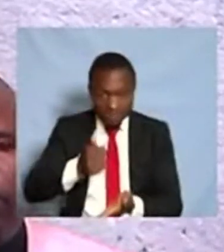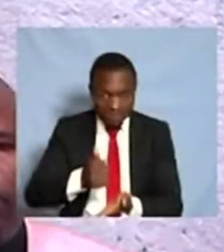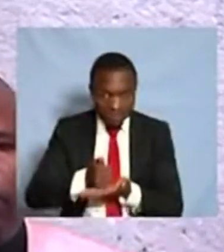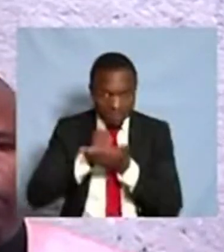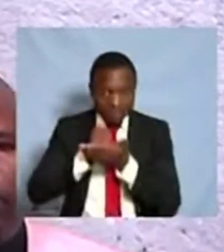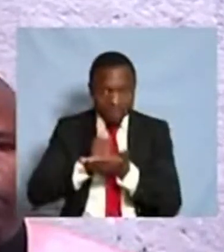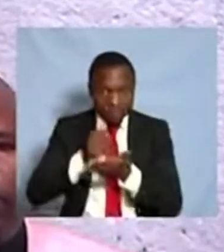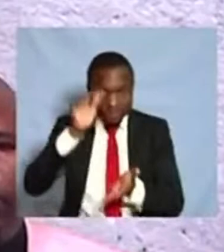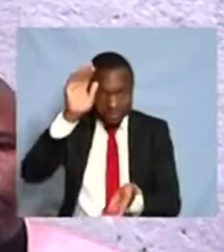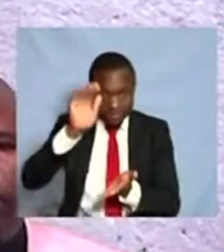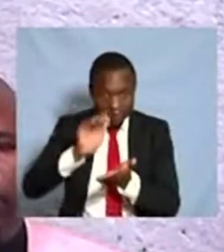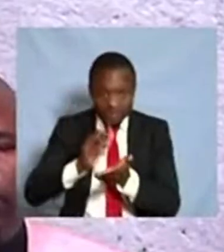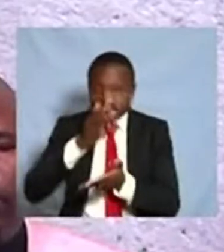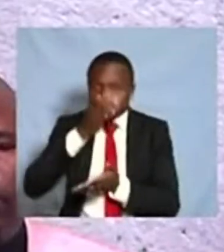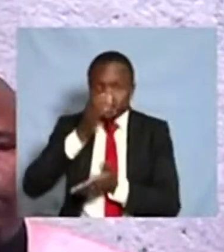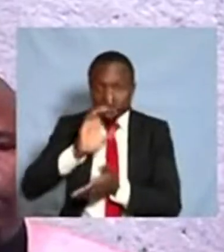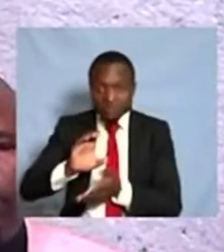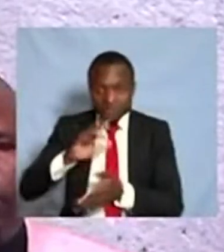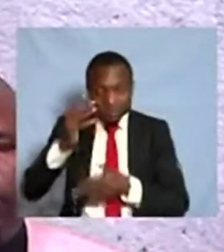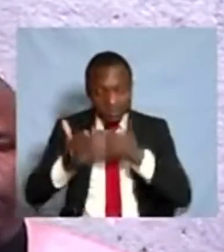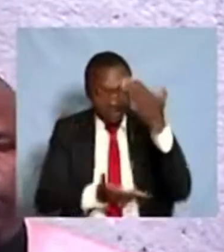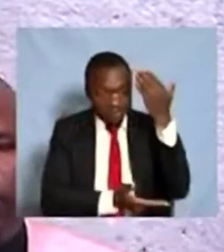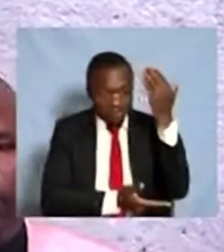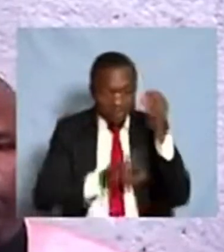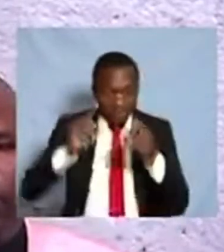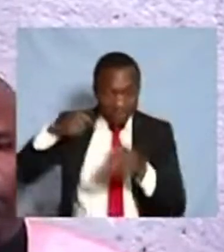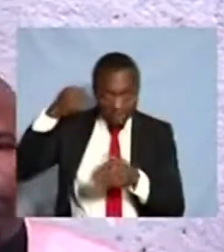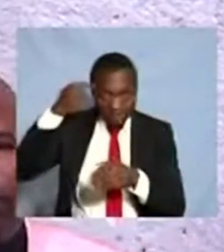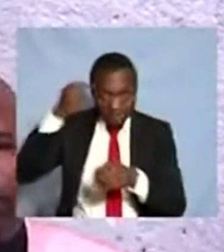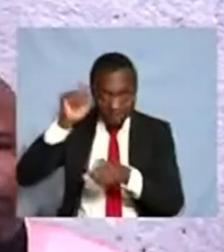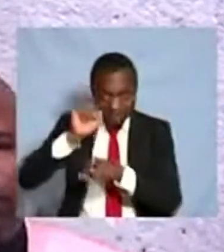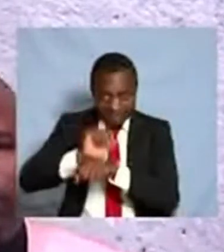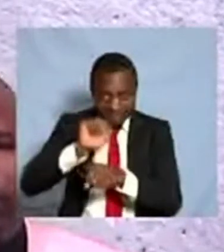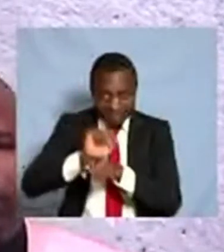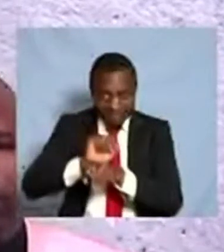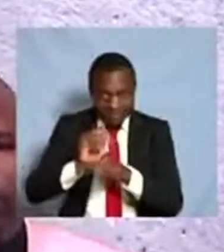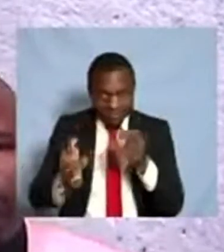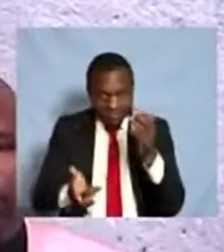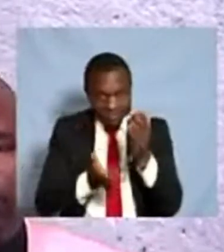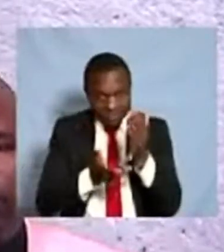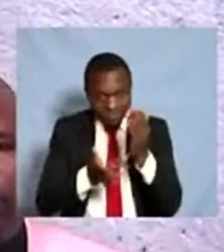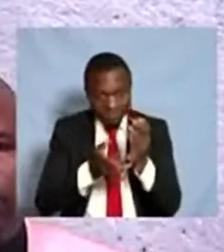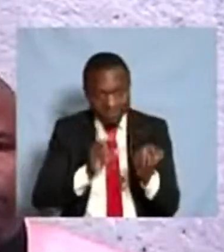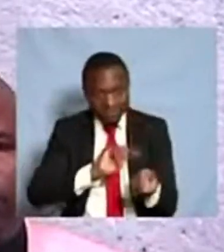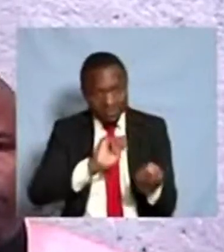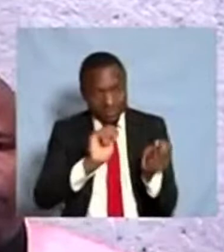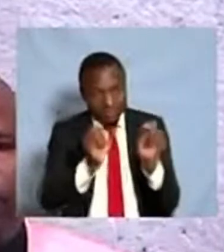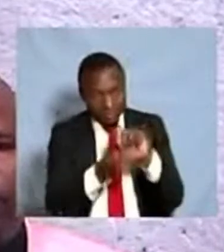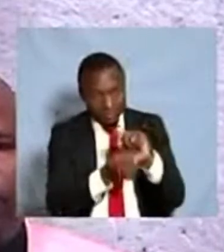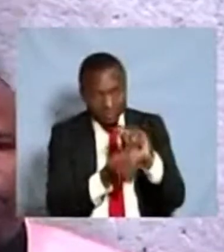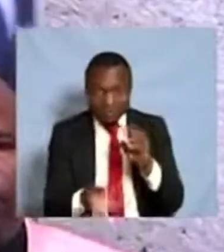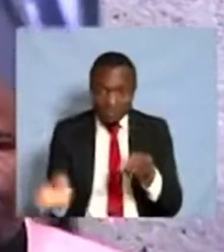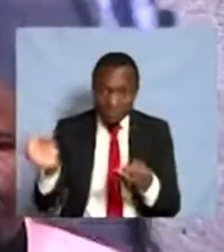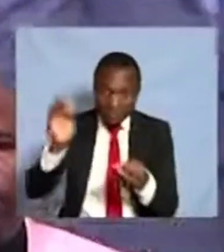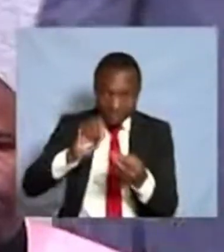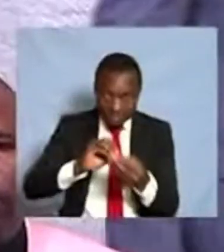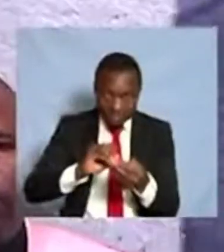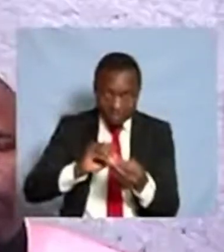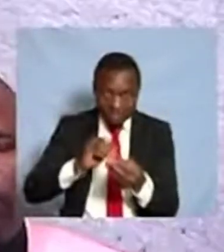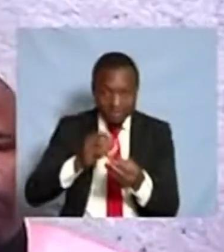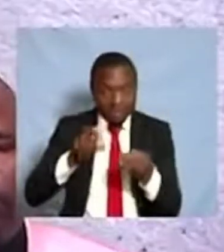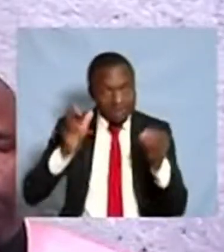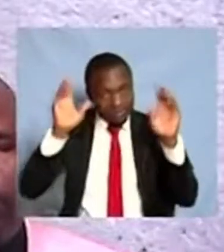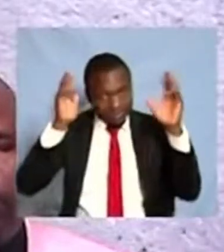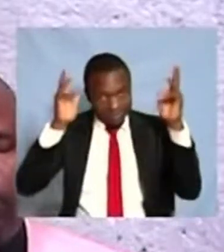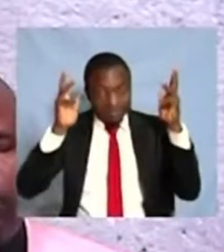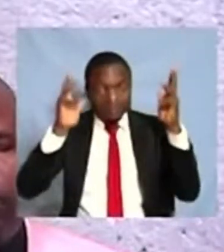corruption. I therefore welcome government efforts towards digital transformation. In addition, I commend government